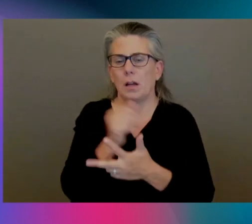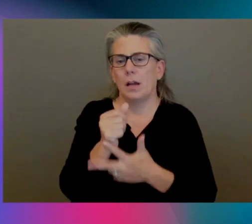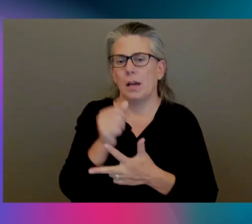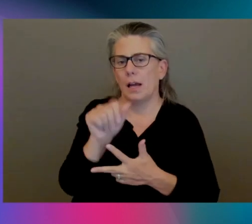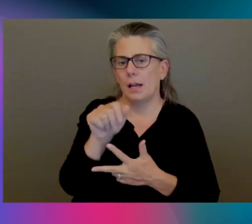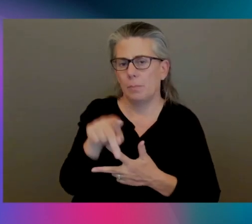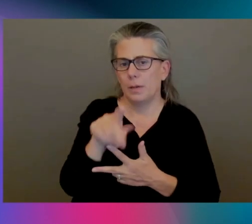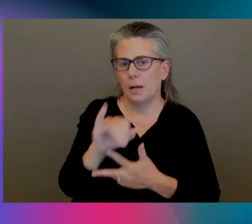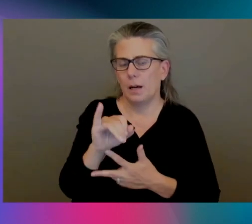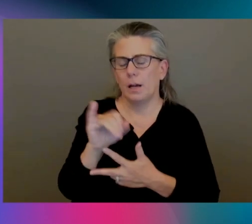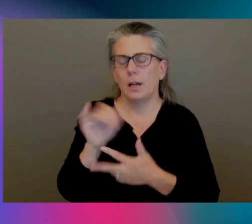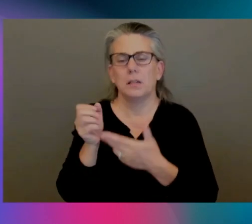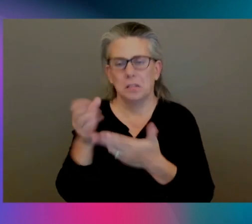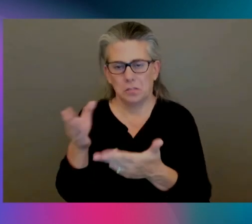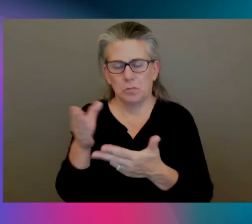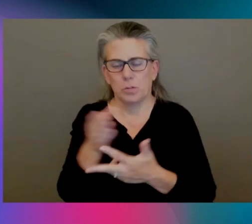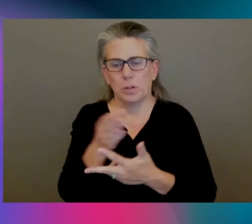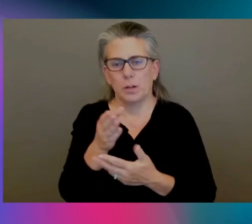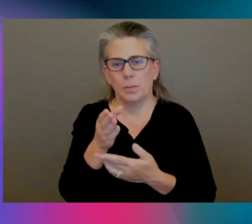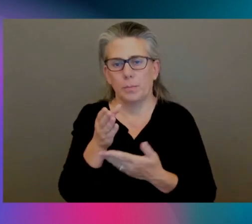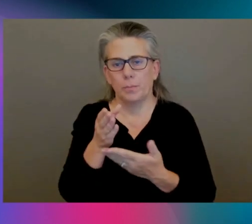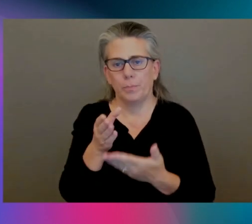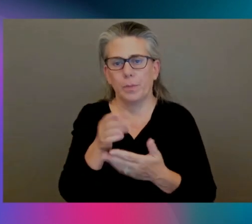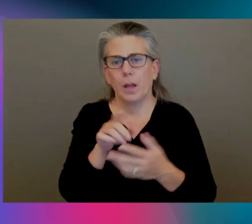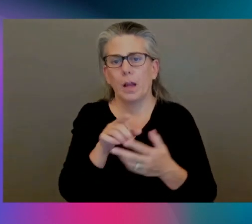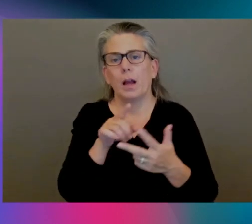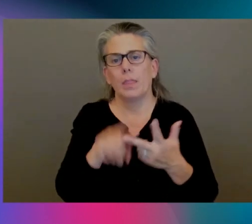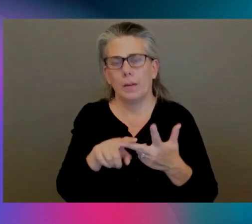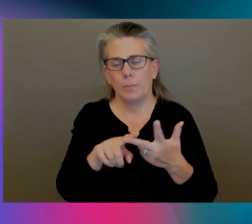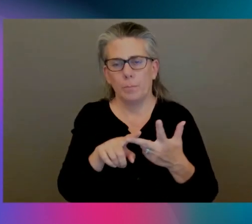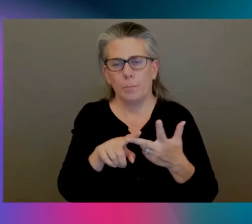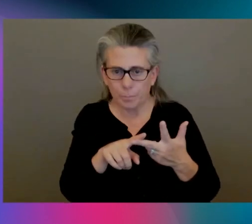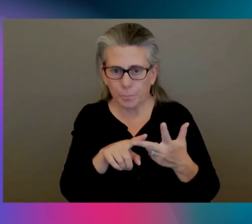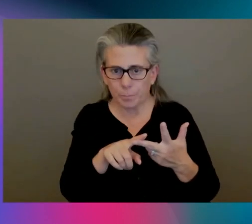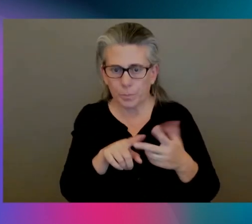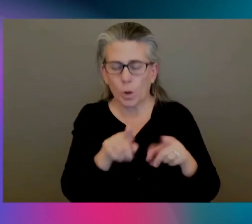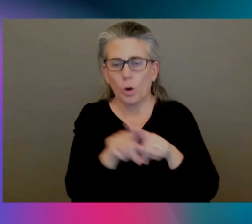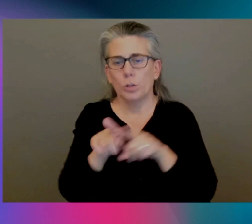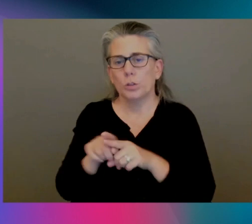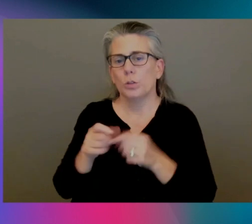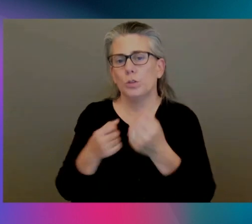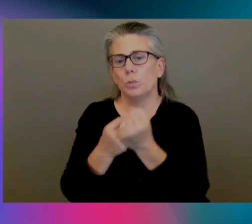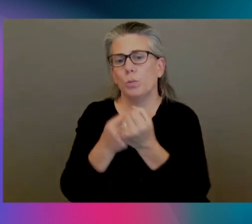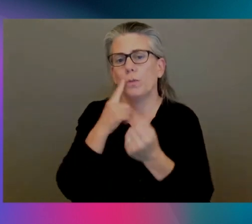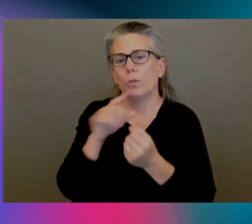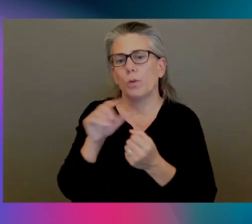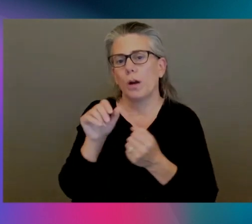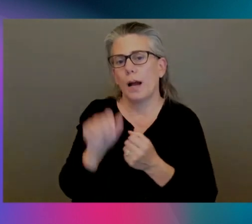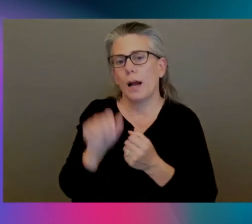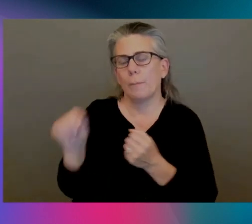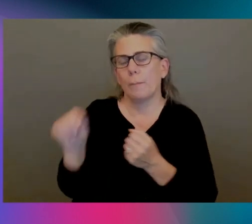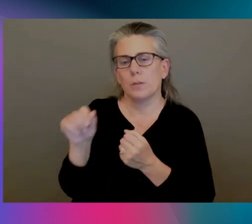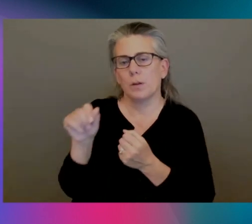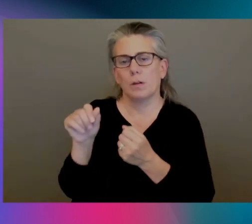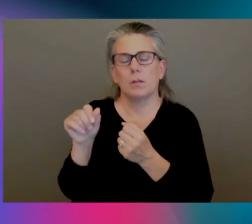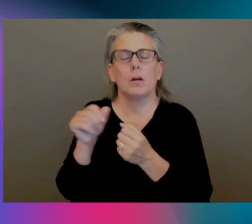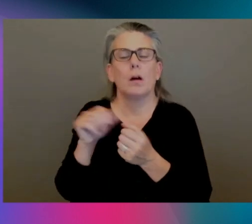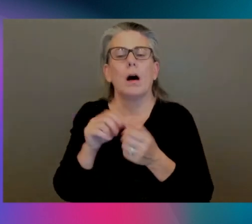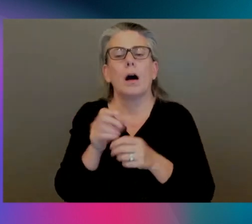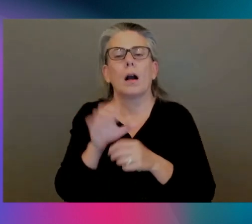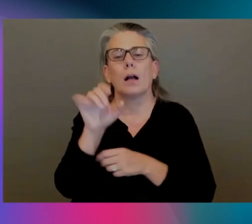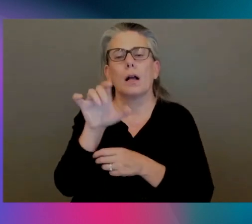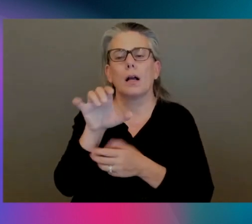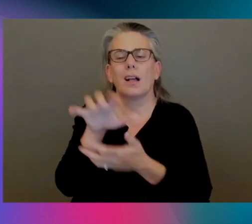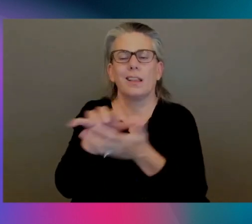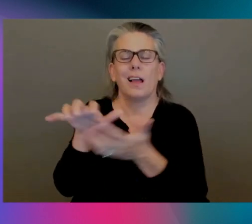support APIs. And we also include support for Amazon Redshift, our cloud data warehouse product. Oh, okay. And that's incredibly